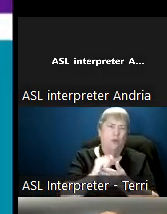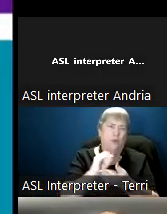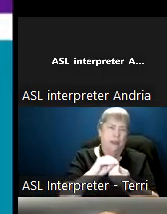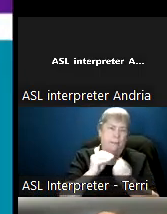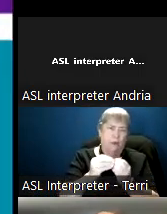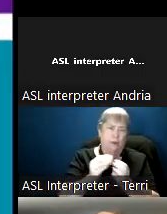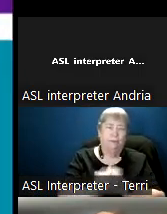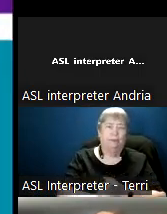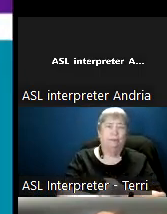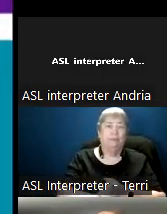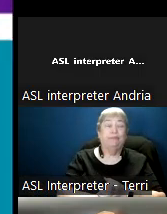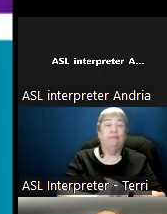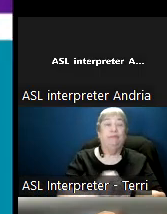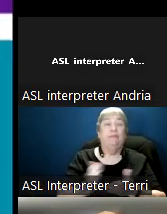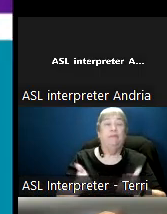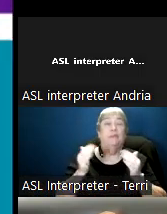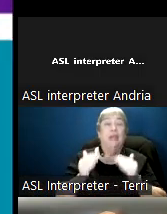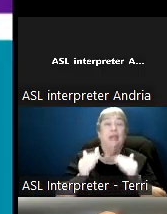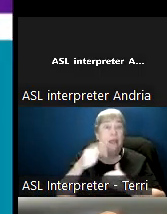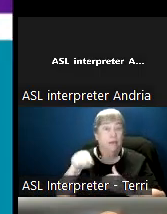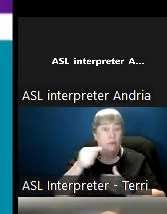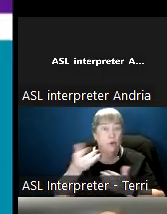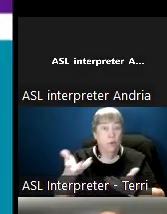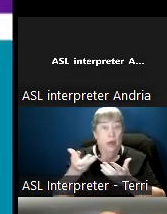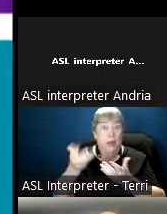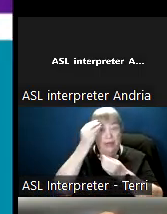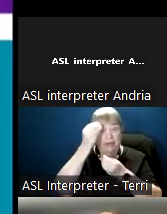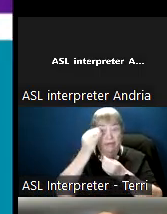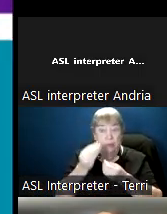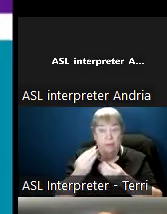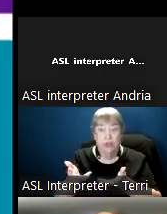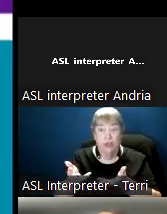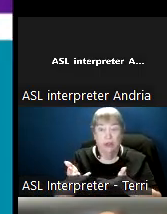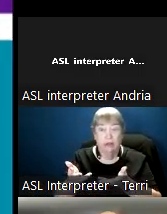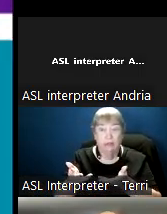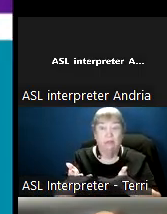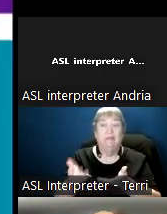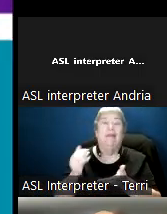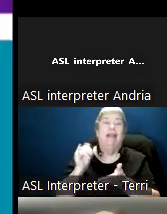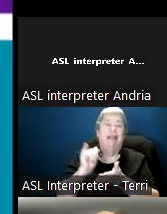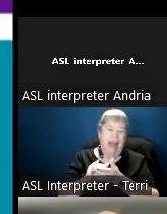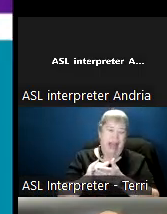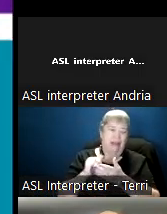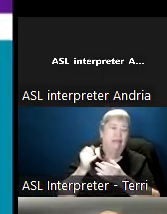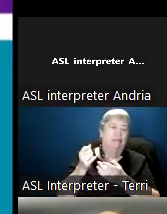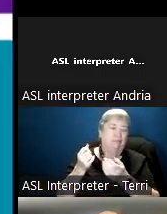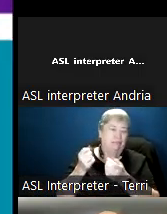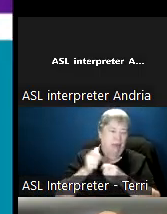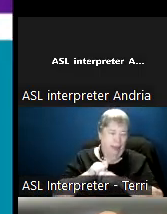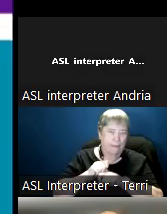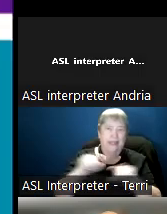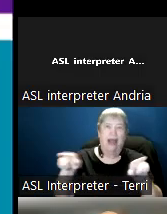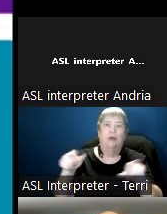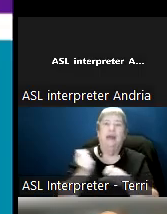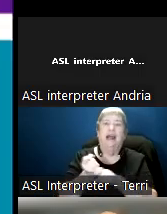So if you all want any of the information about homicides, this comes out every year. We are thinking about changing our format a little